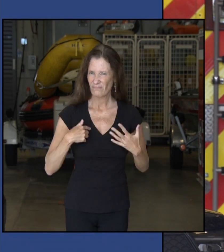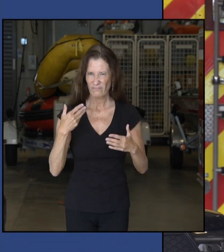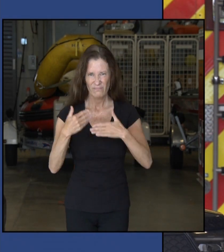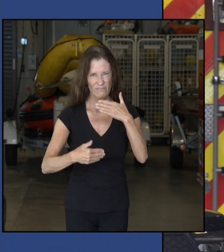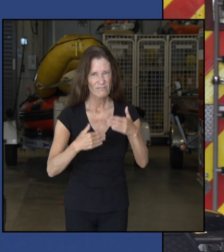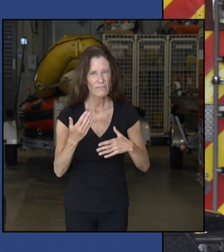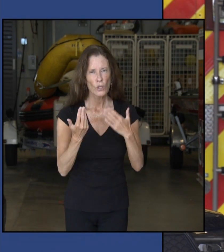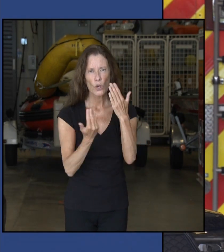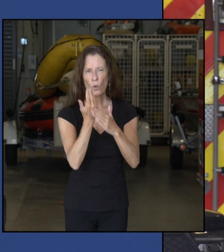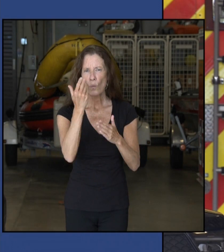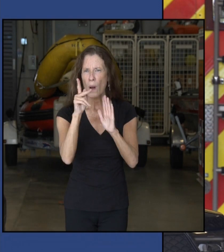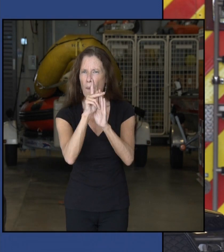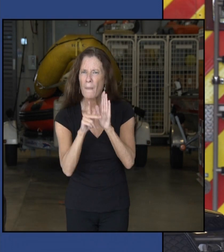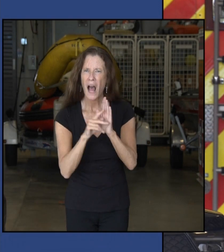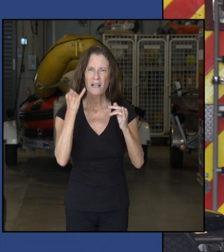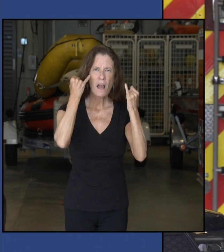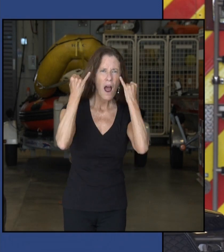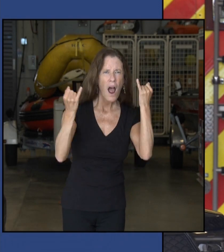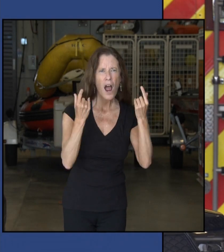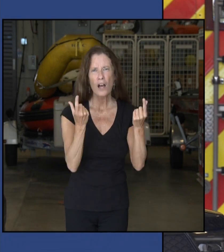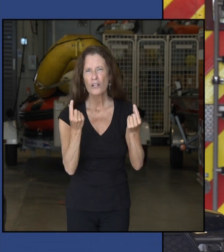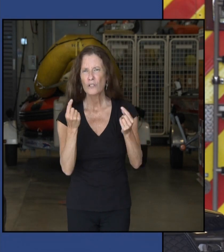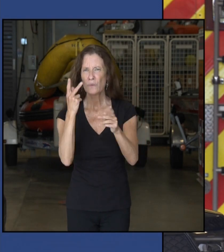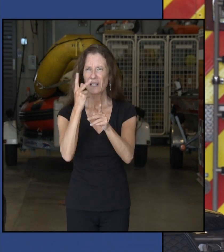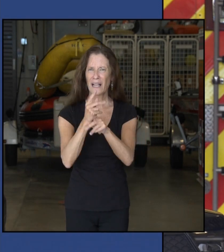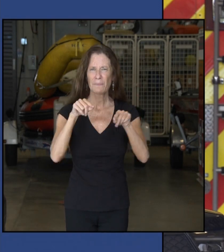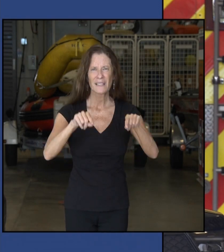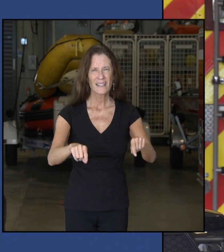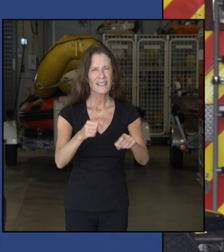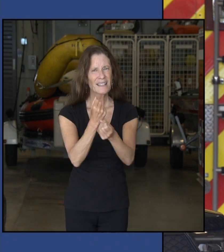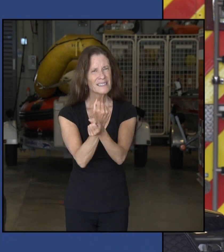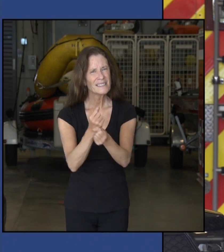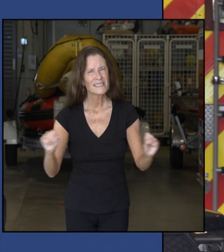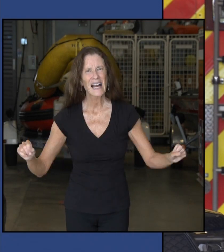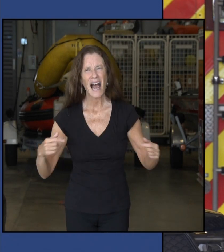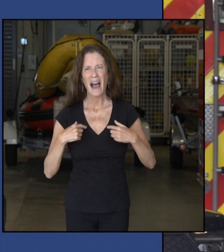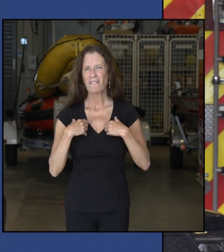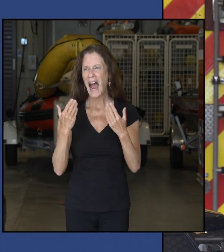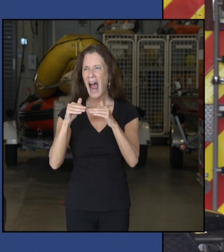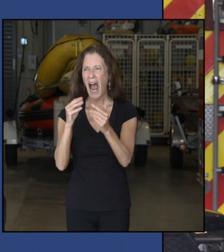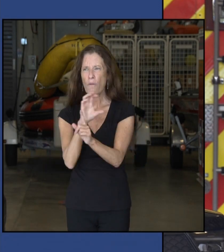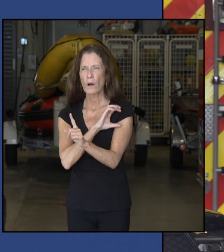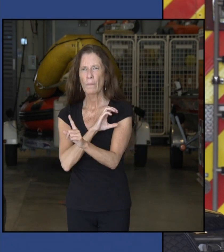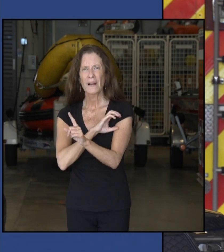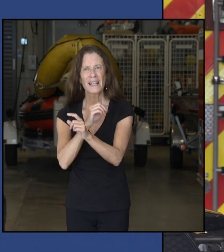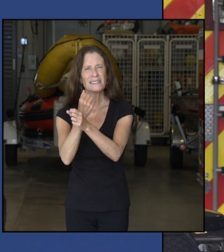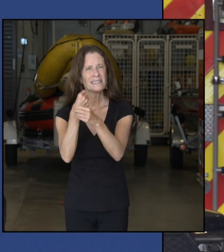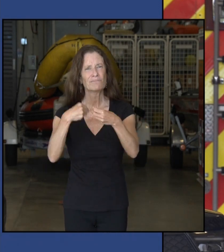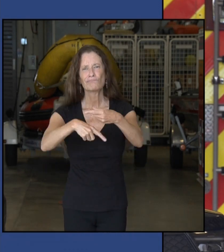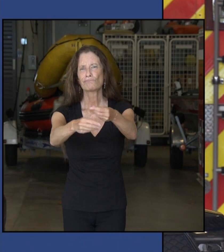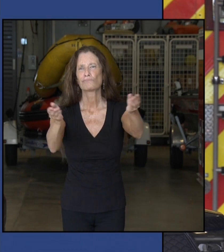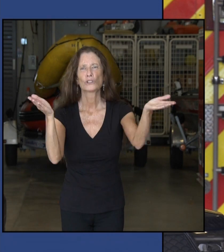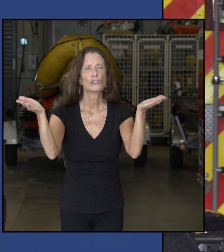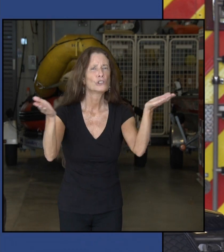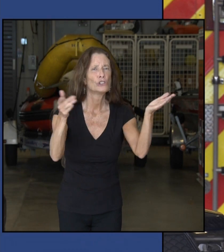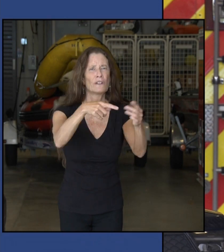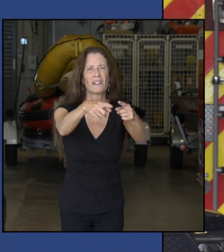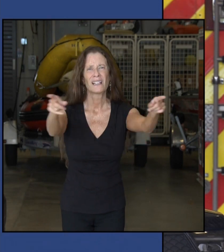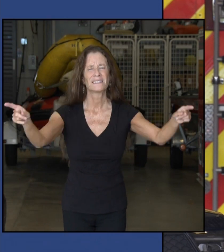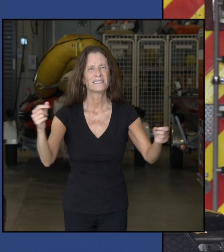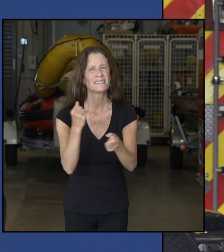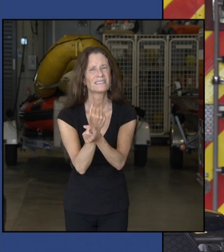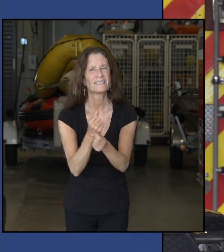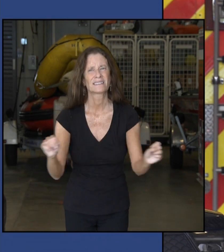our troopers to continue to provide vital services, maintain day-to-day operations, and increase our visible presence within